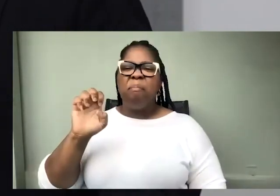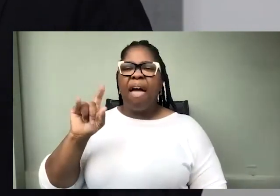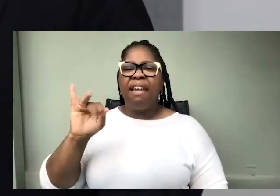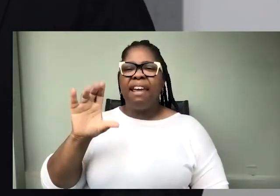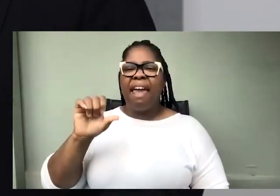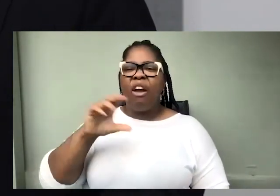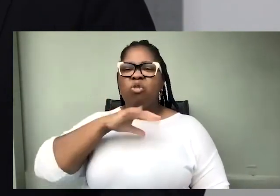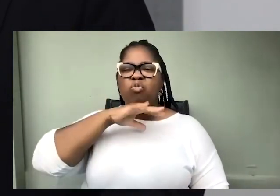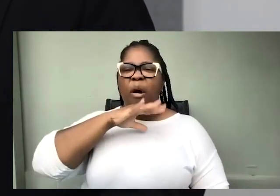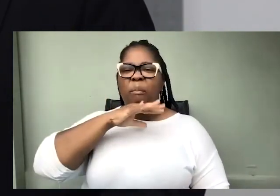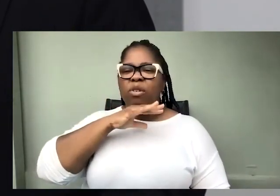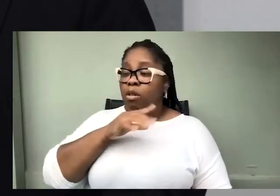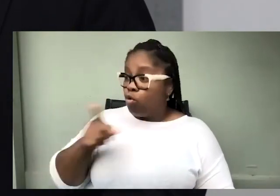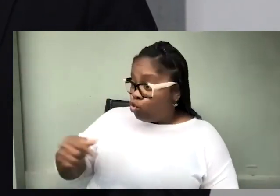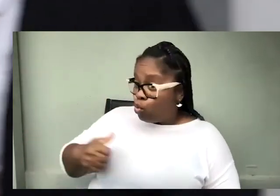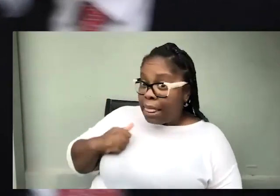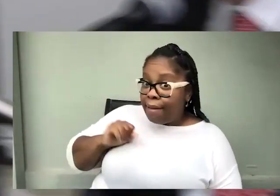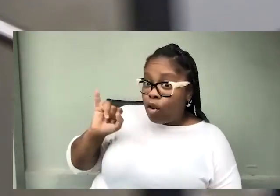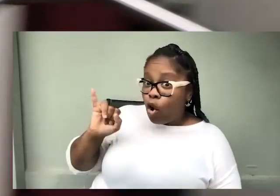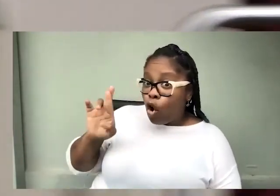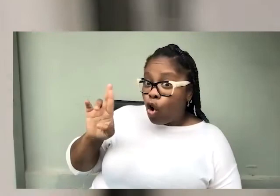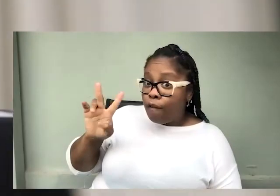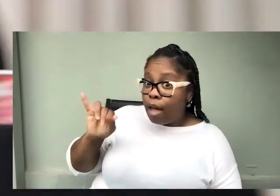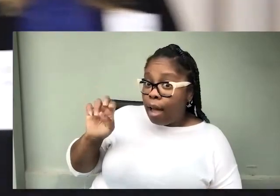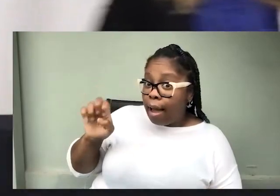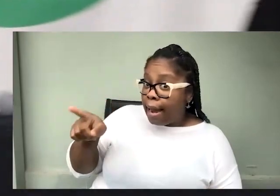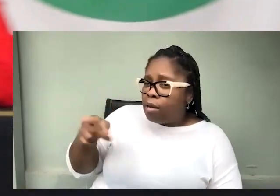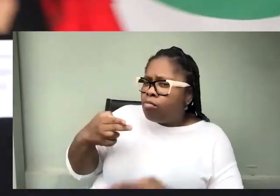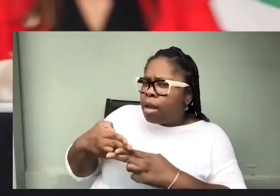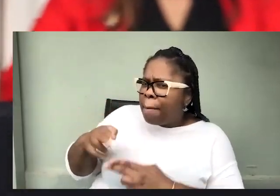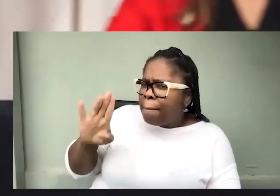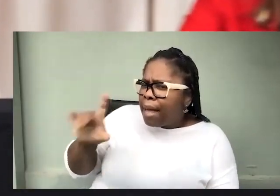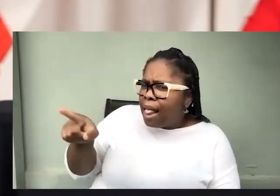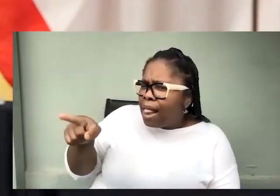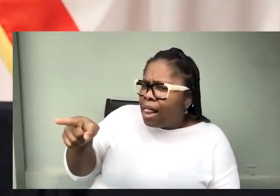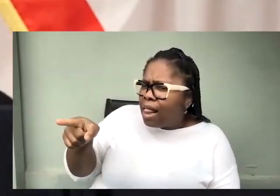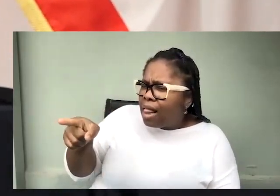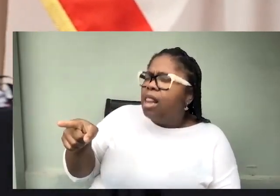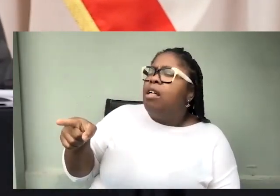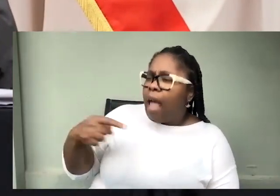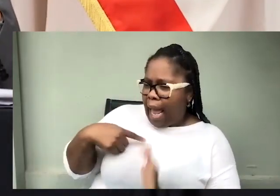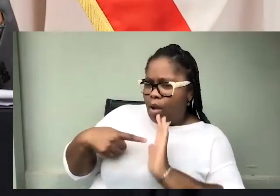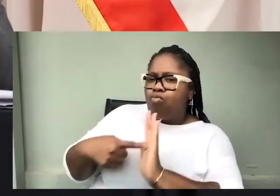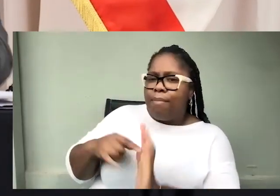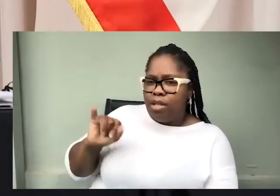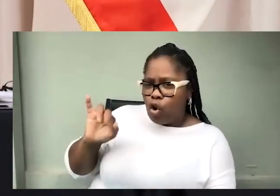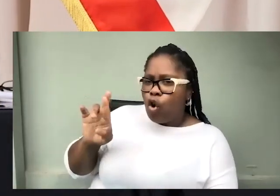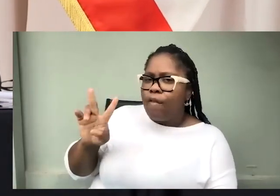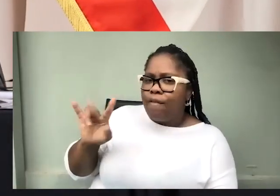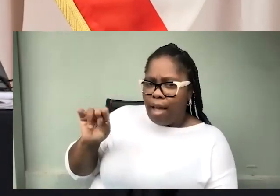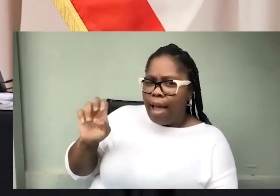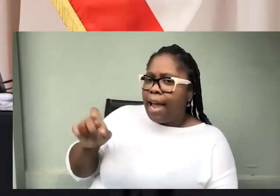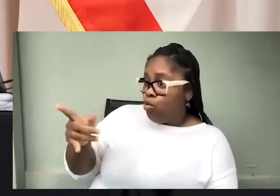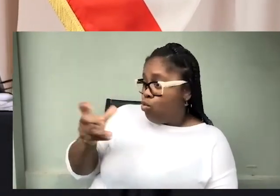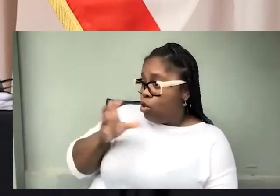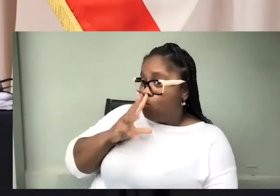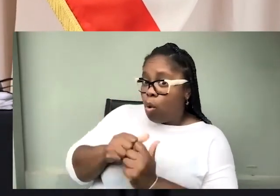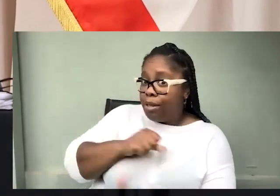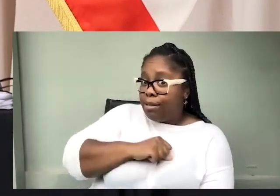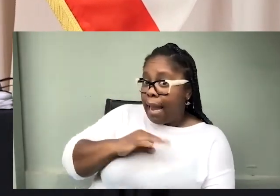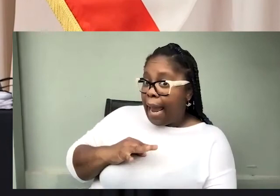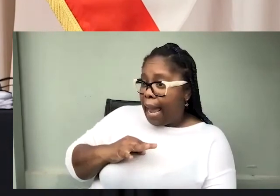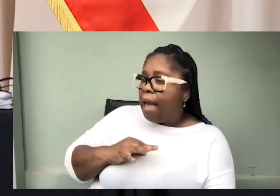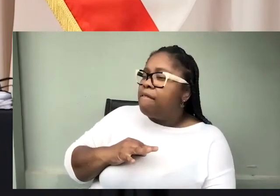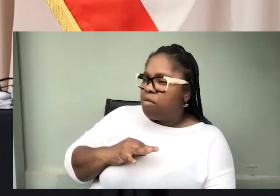live in Irvine? If you could, so, and was your name Bill? So I represent Irvine, so if you'd like to talk to my staff, we can look into